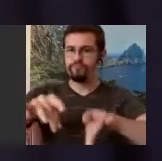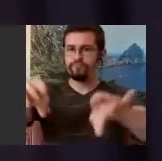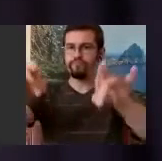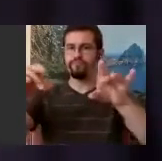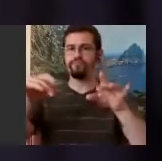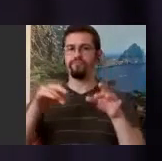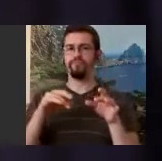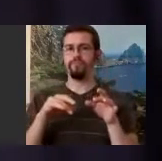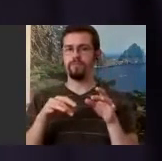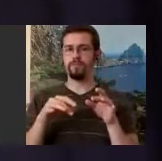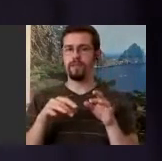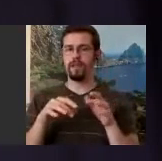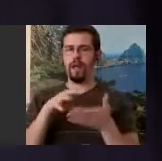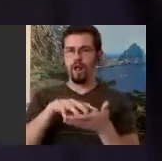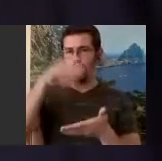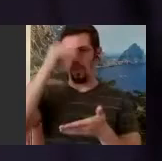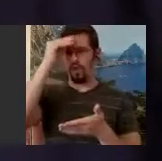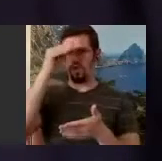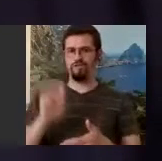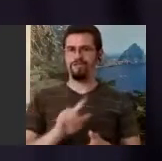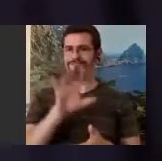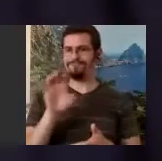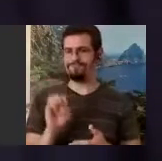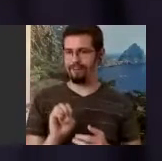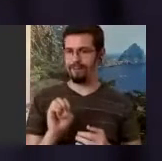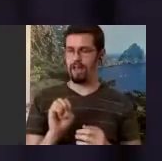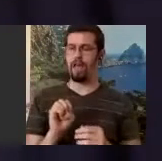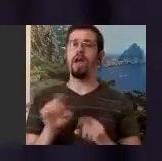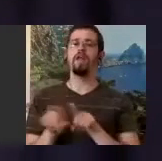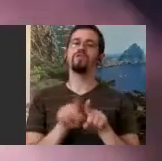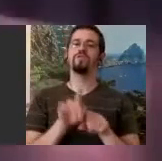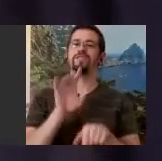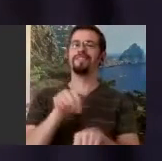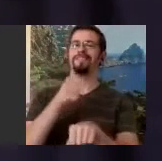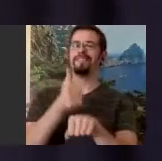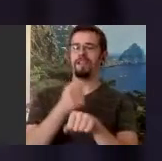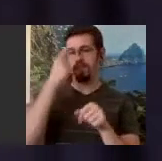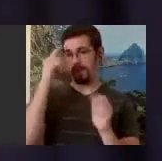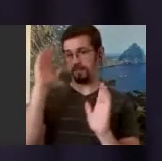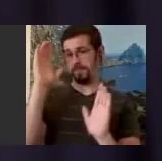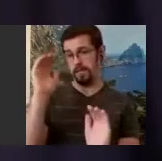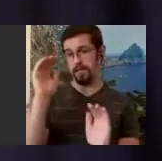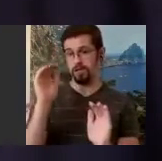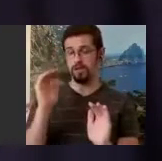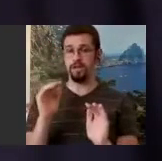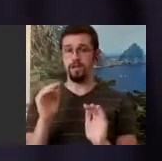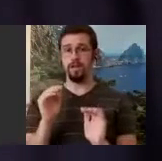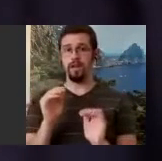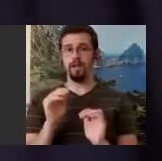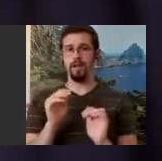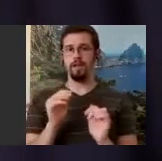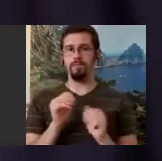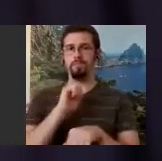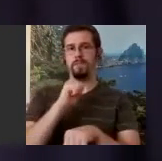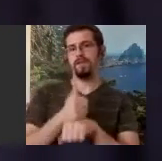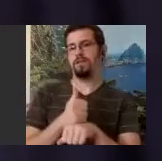learn the stylistic and aesthetic expectations based on what the music looks like,